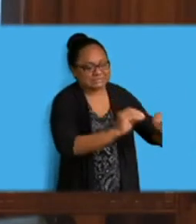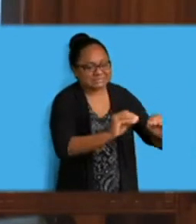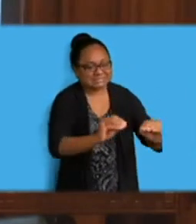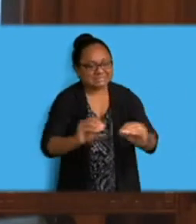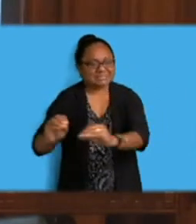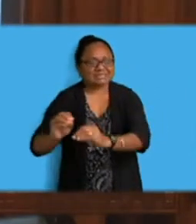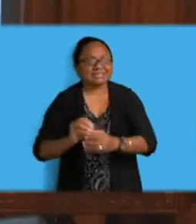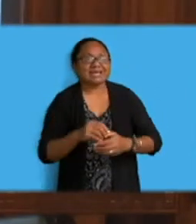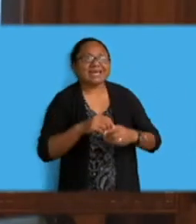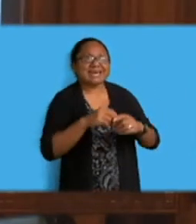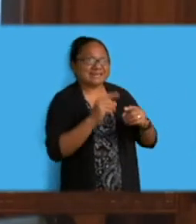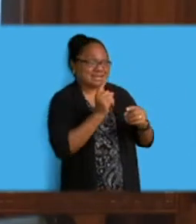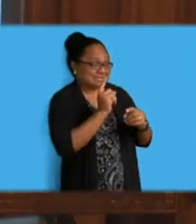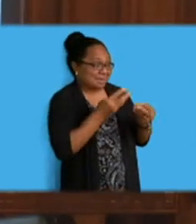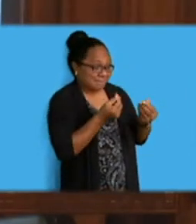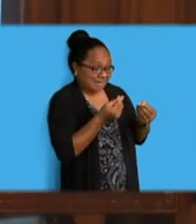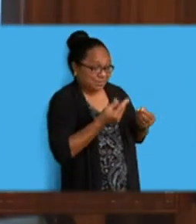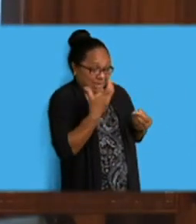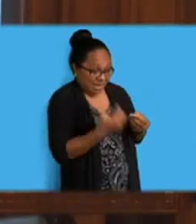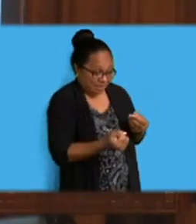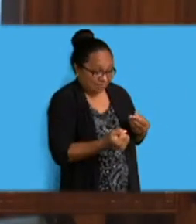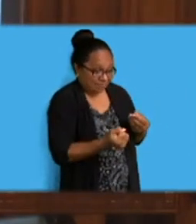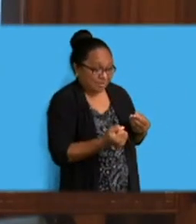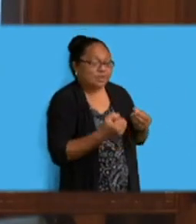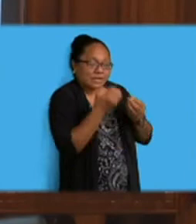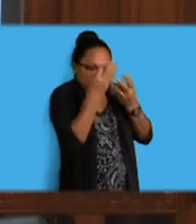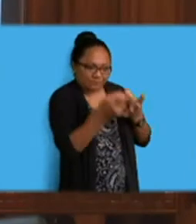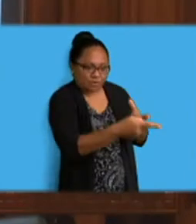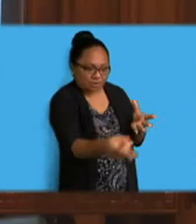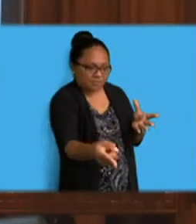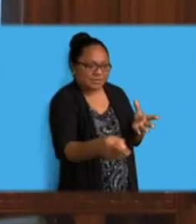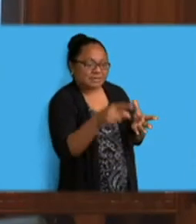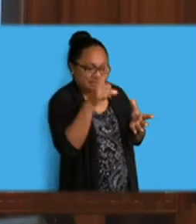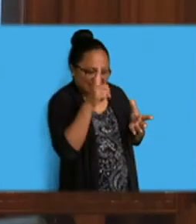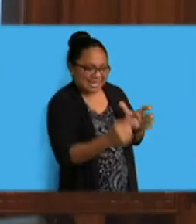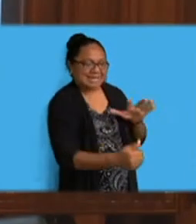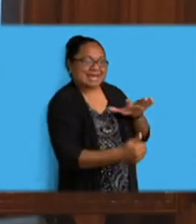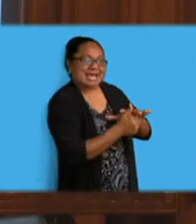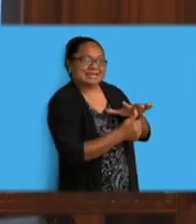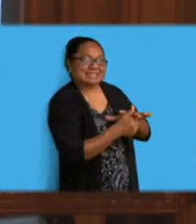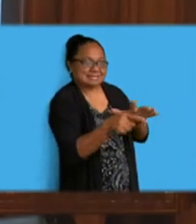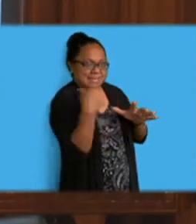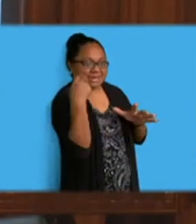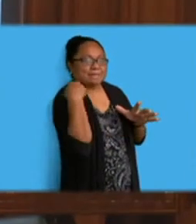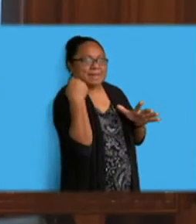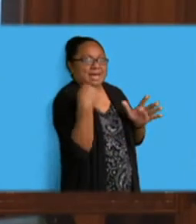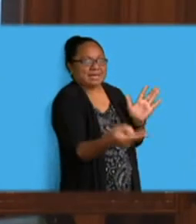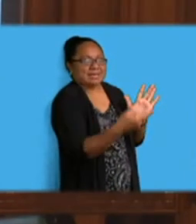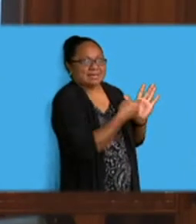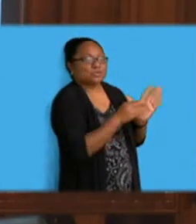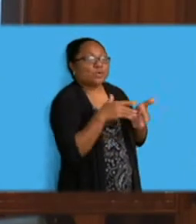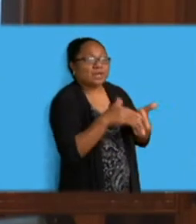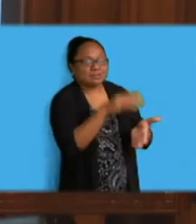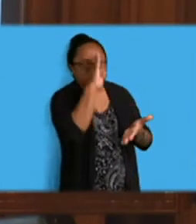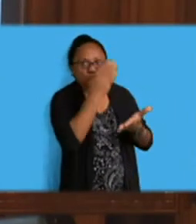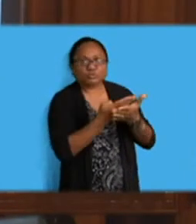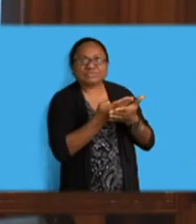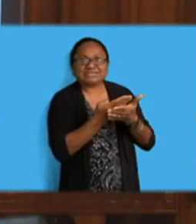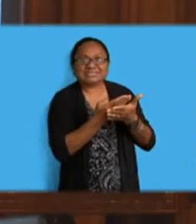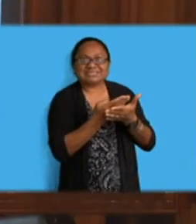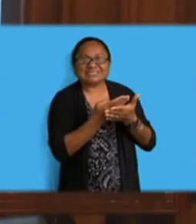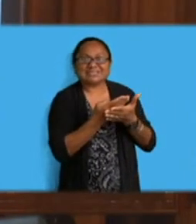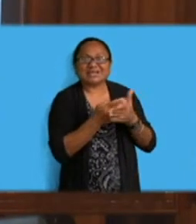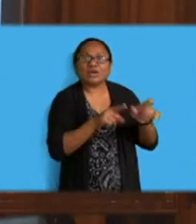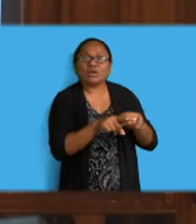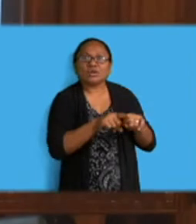education grant that we are providing are there to enhance the learning environment of the children at the school.